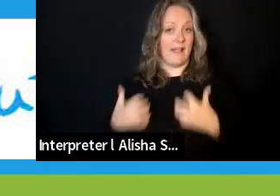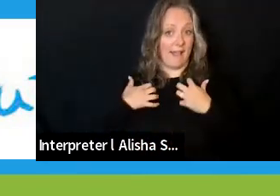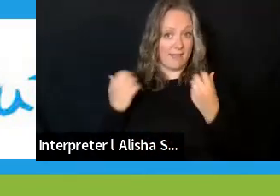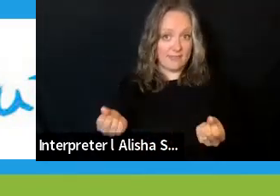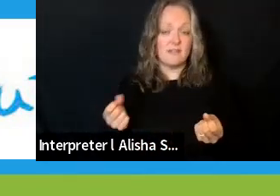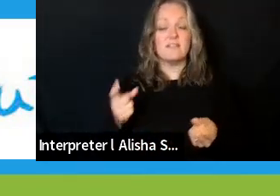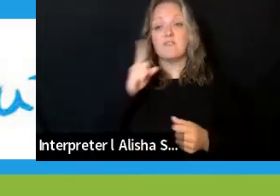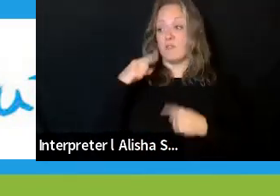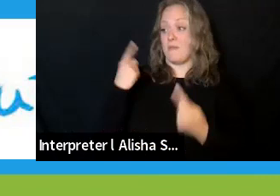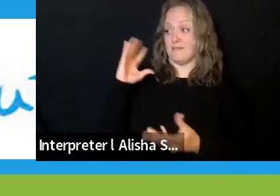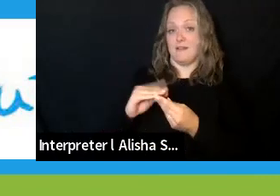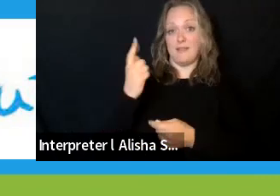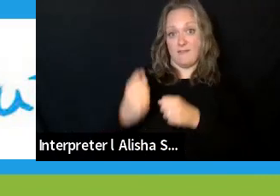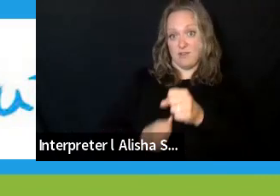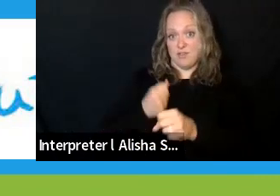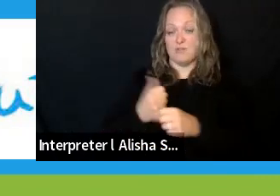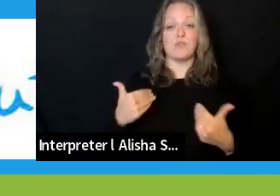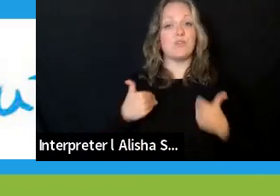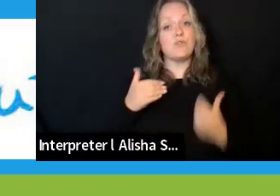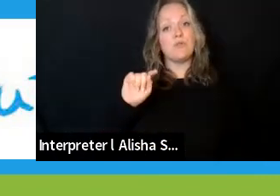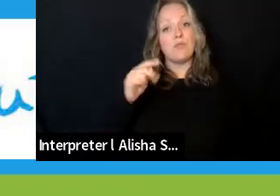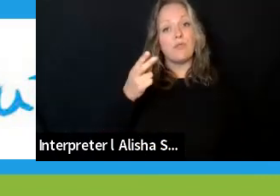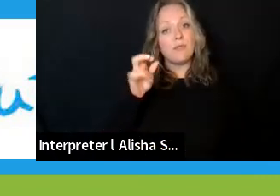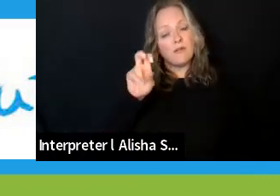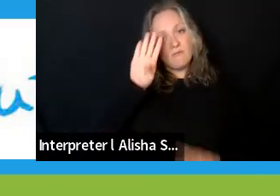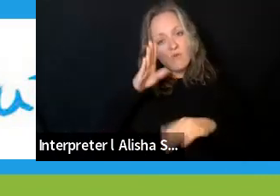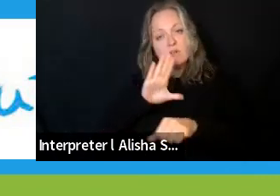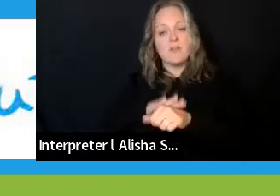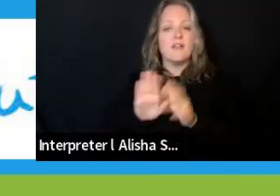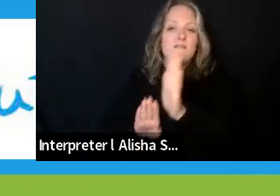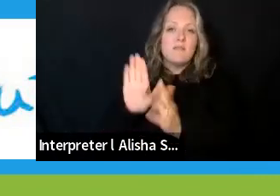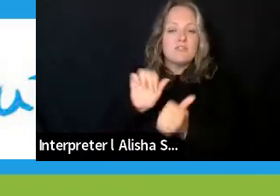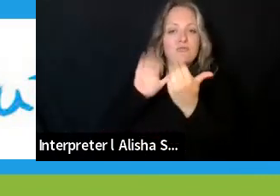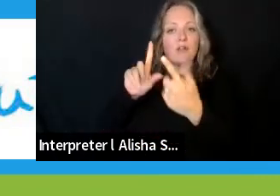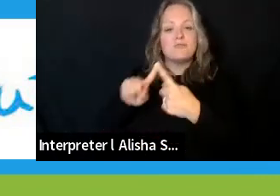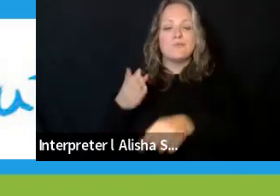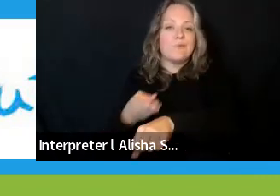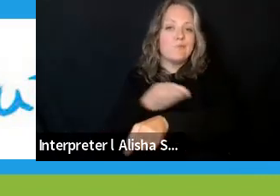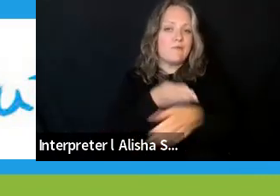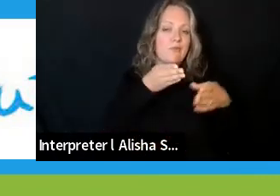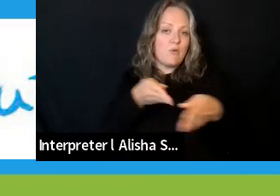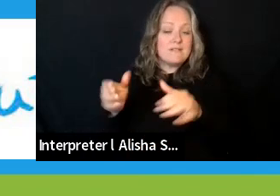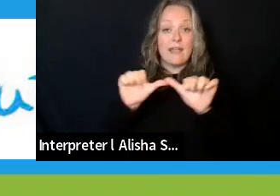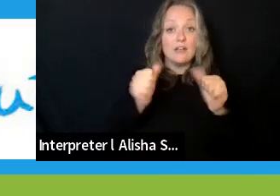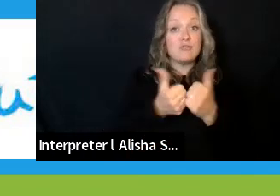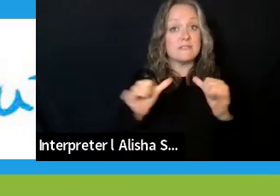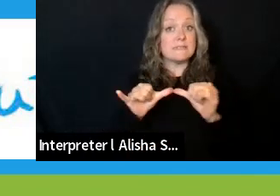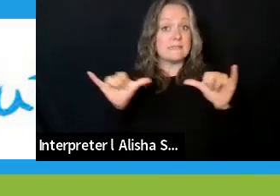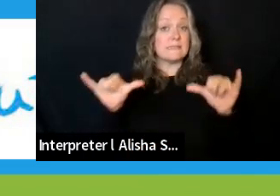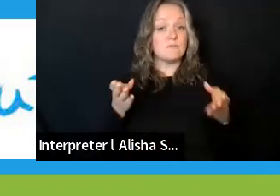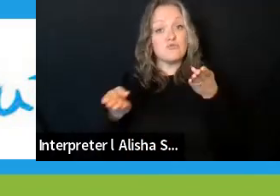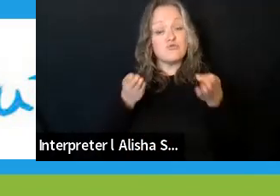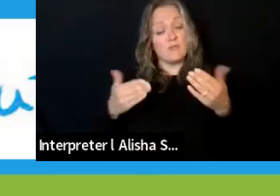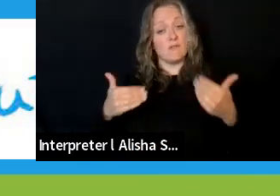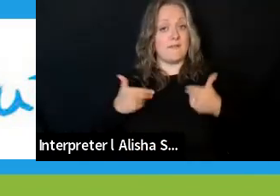11 years, Youth Thrive has focused on developing strategies to improve the ways in which agencies and systems serve youth